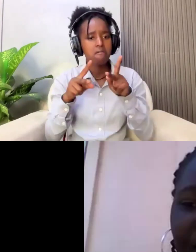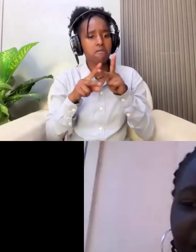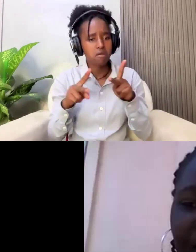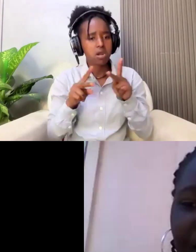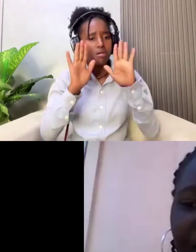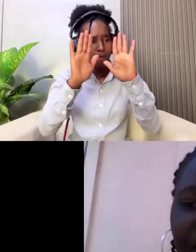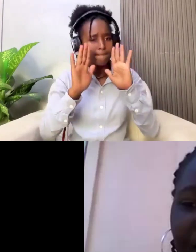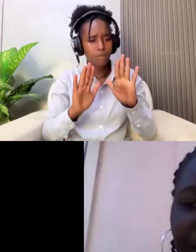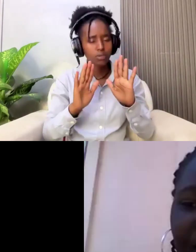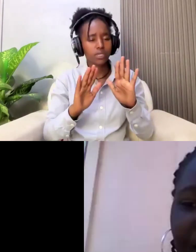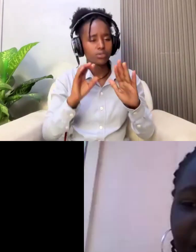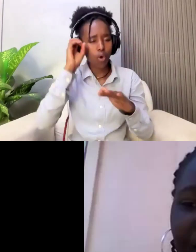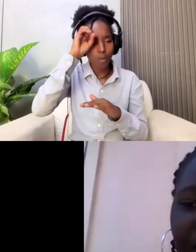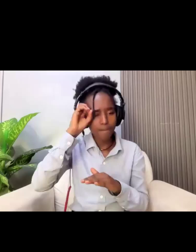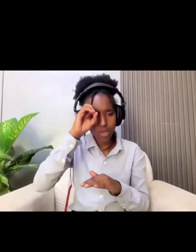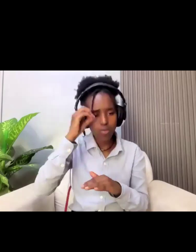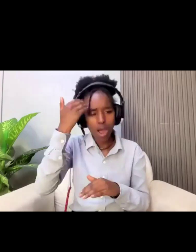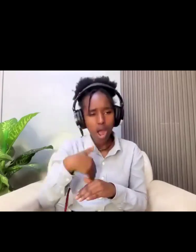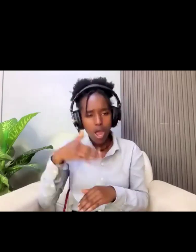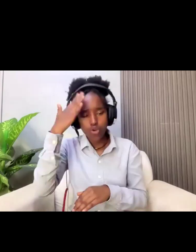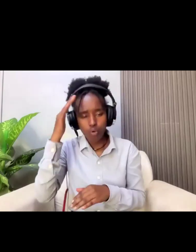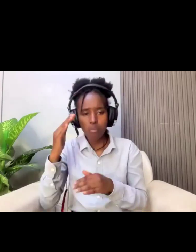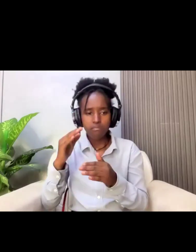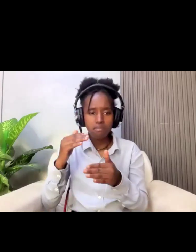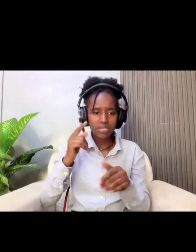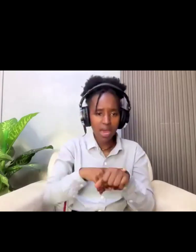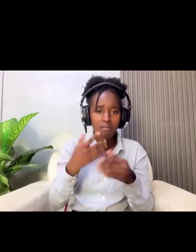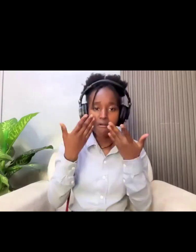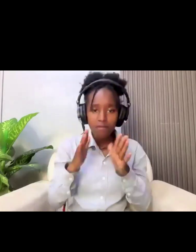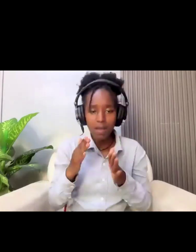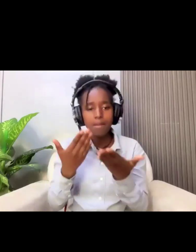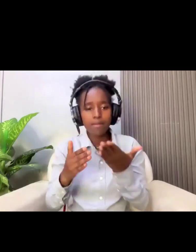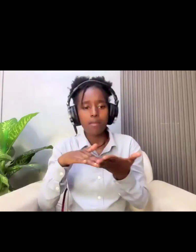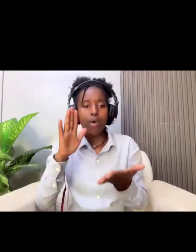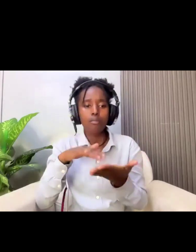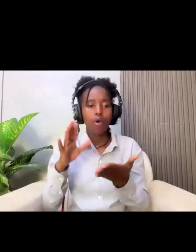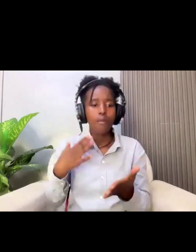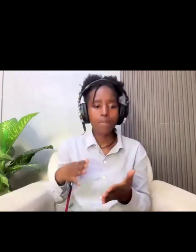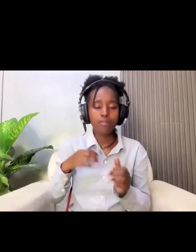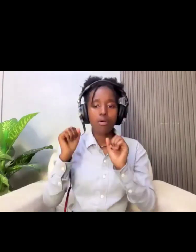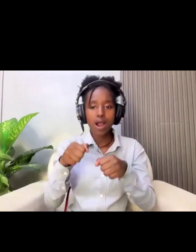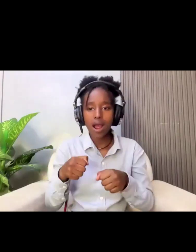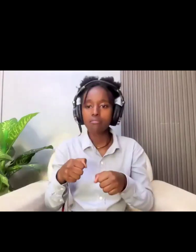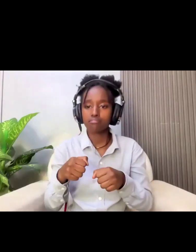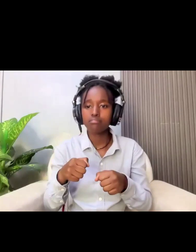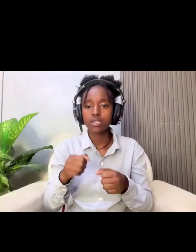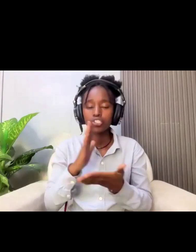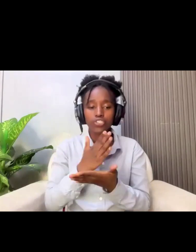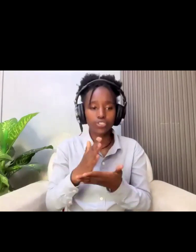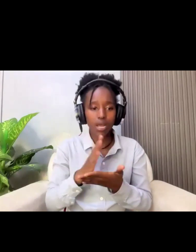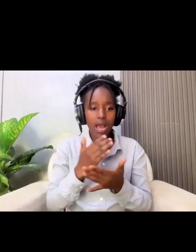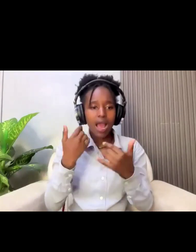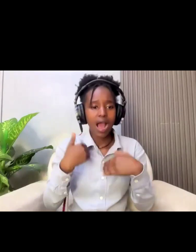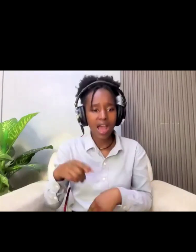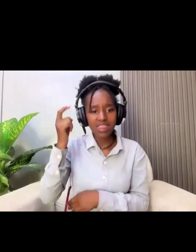I'm sure some people will have some questions for you in a minute. I think the last presentation we can fit in today so that we can